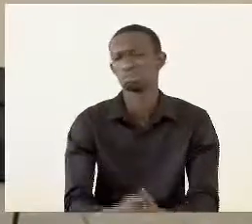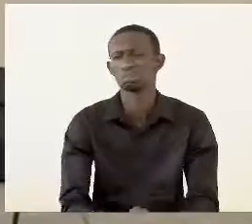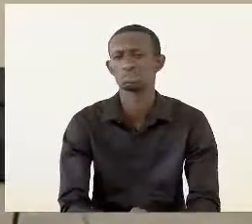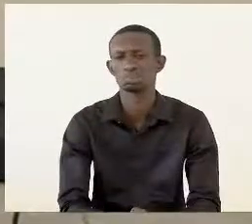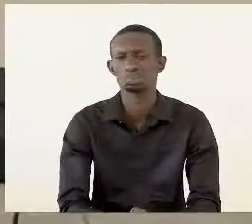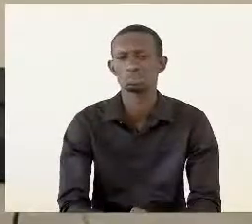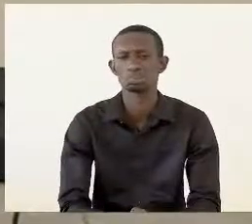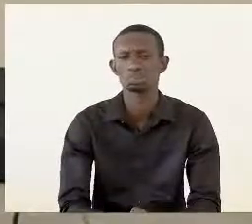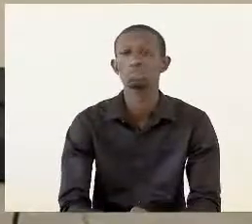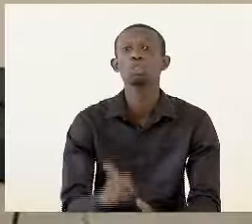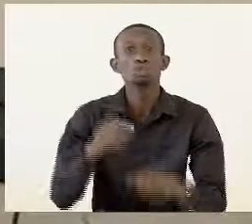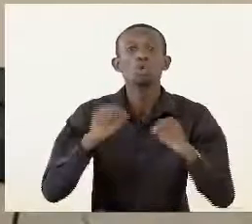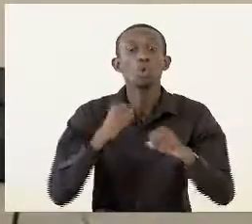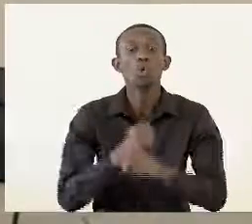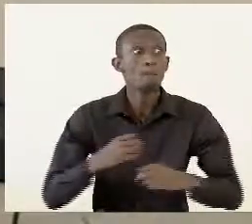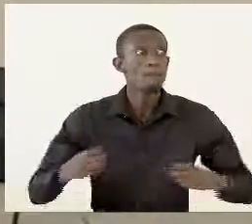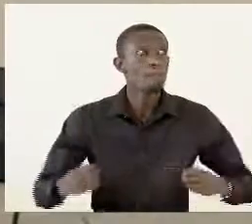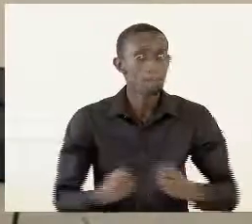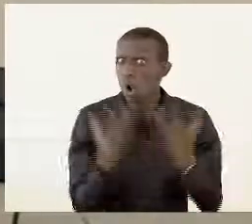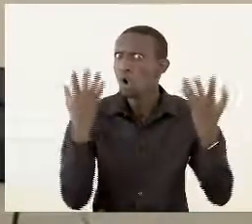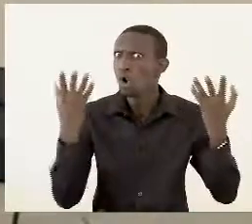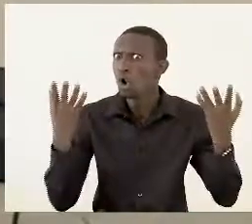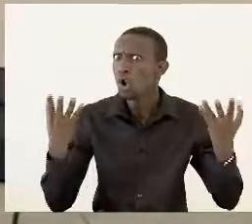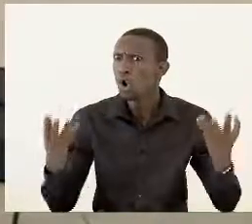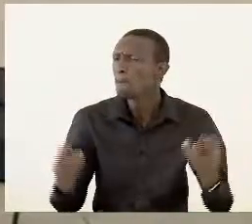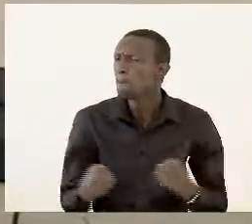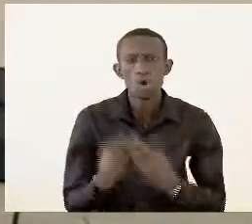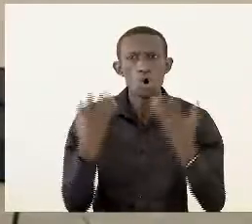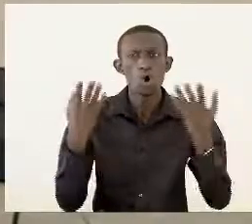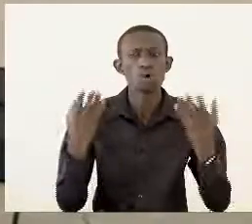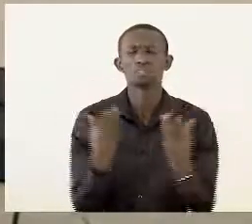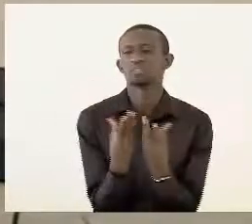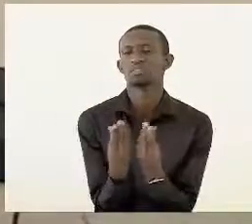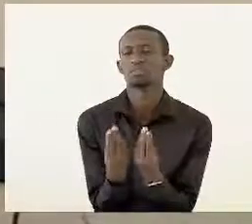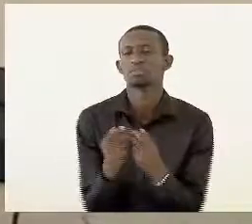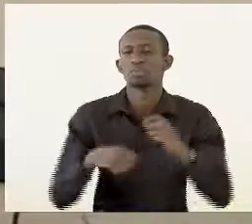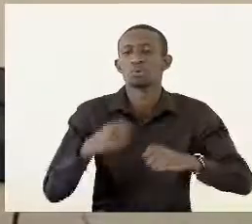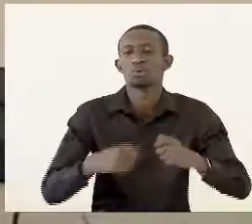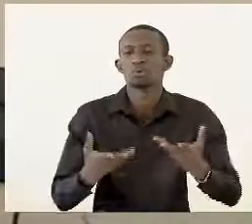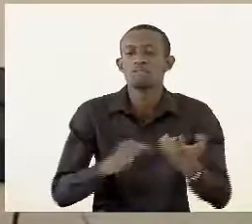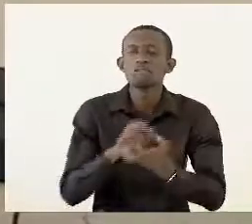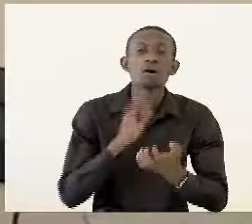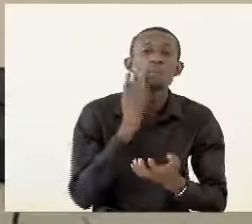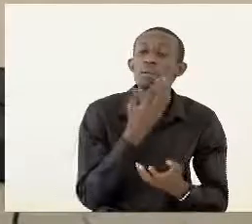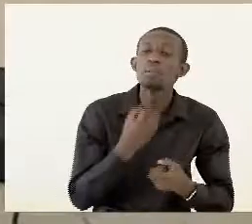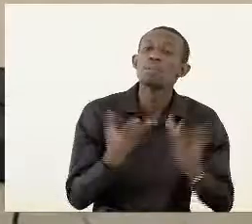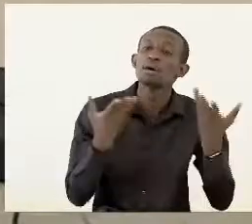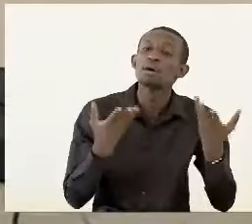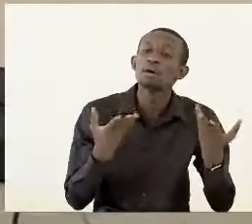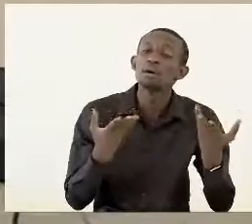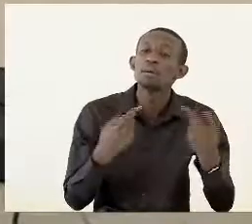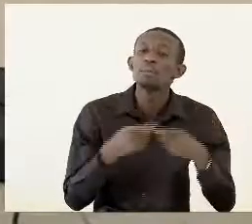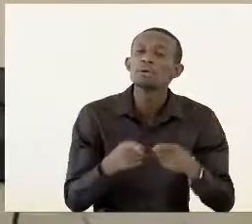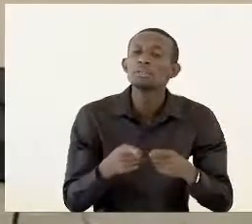It's like you can make a bomb with a simple reaction of cesium, for example, with water. Now imagine if you take the